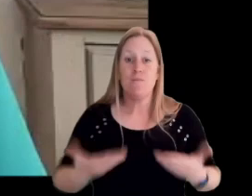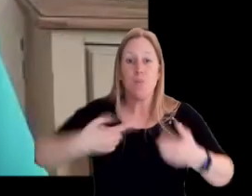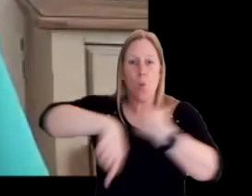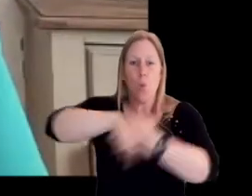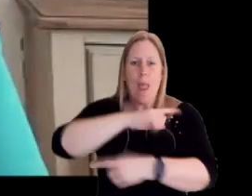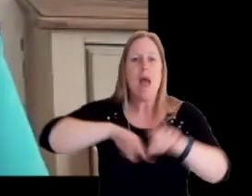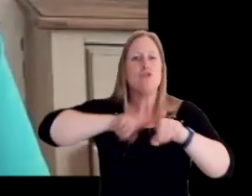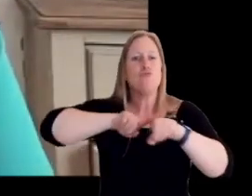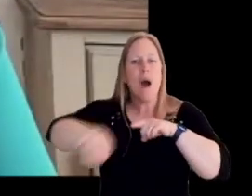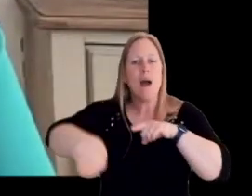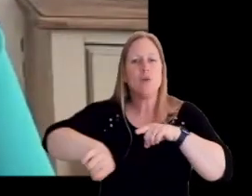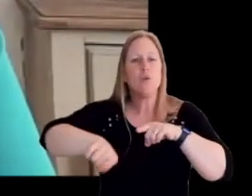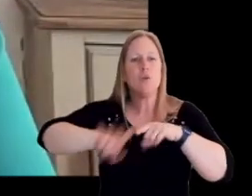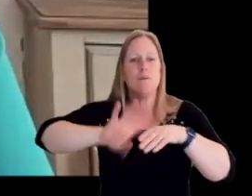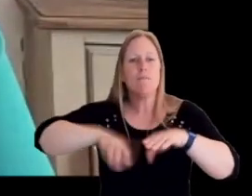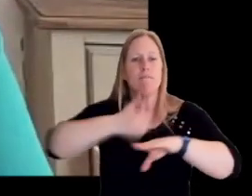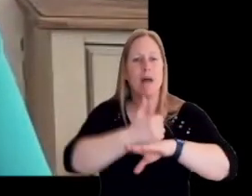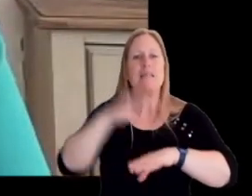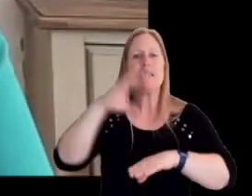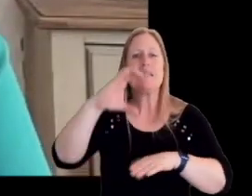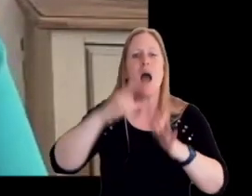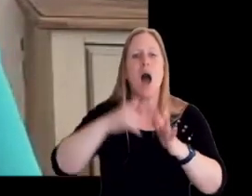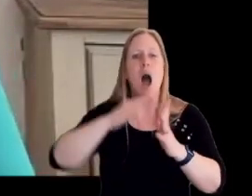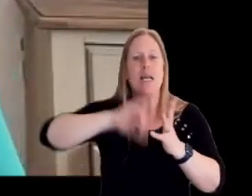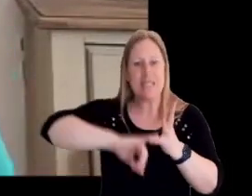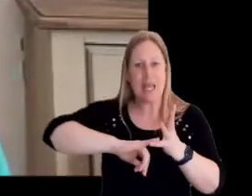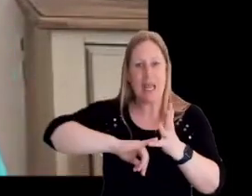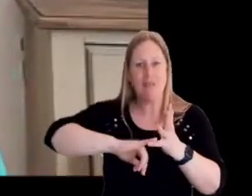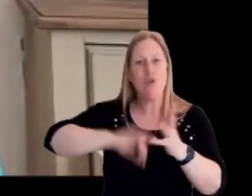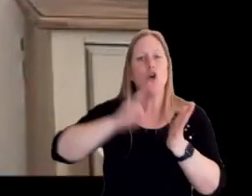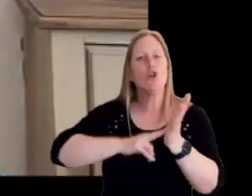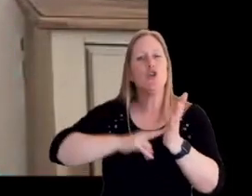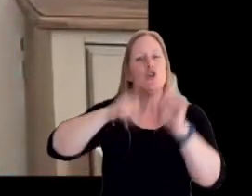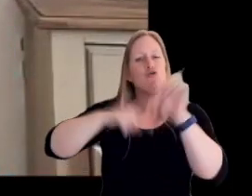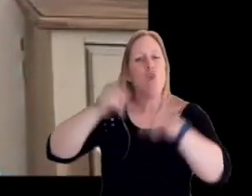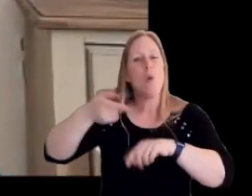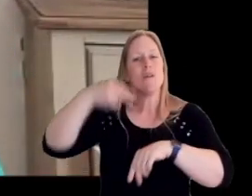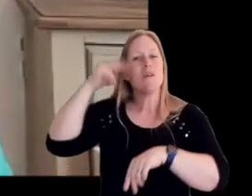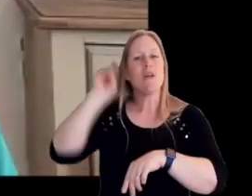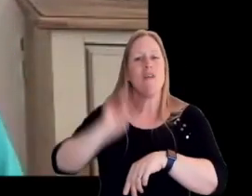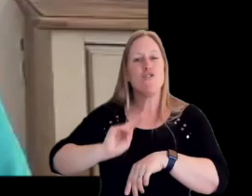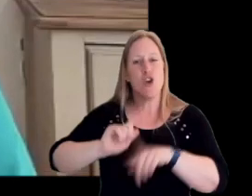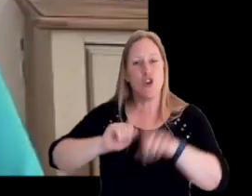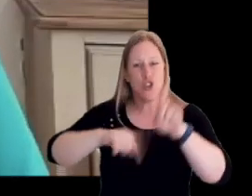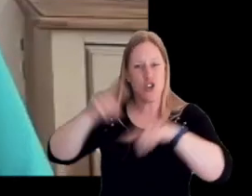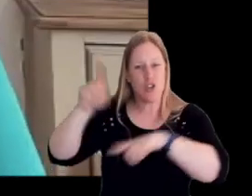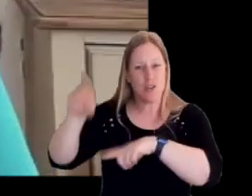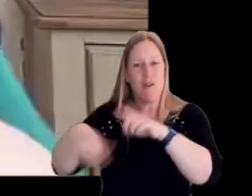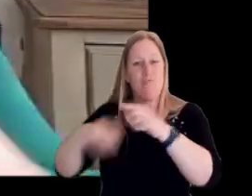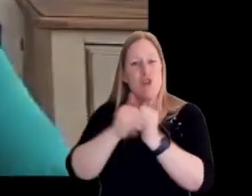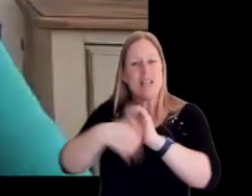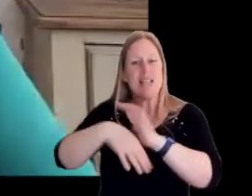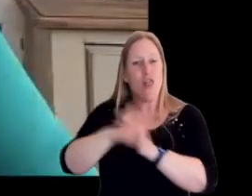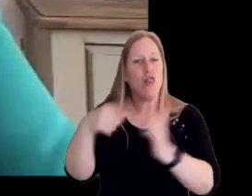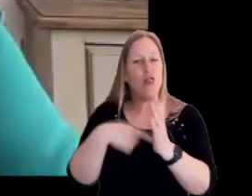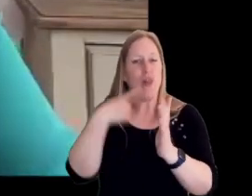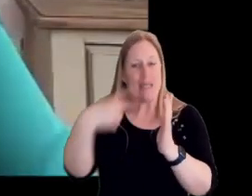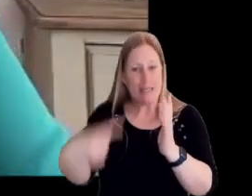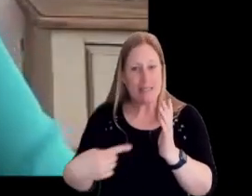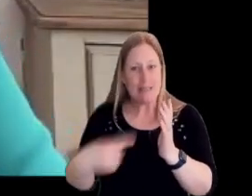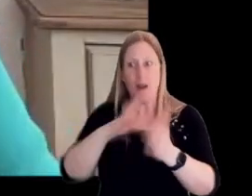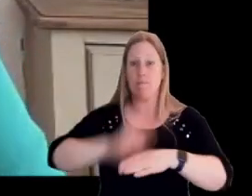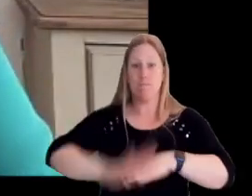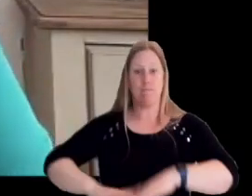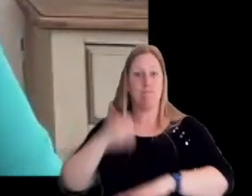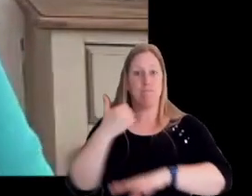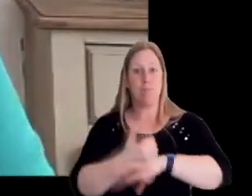are trying to set up a CIC for Neurodivergent Friends in Thanet. So I started Neurodivergent Friends in